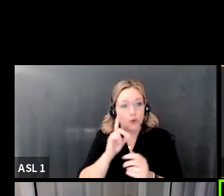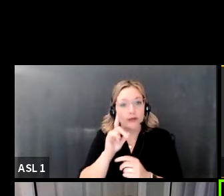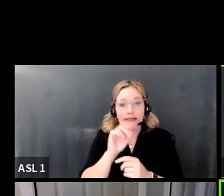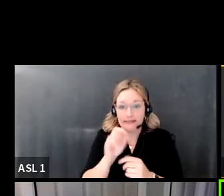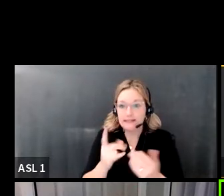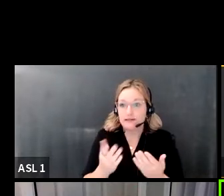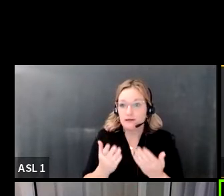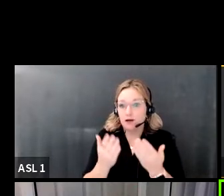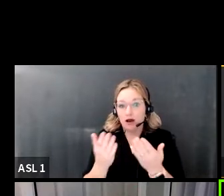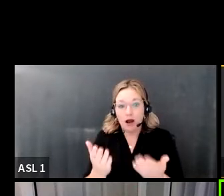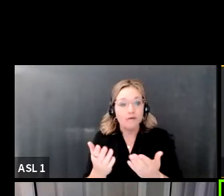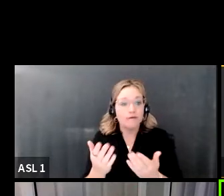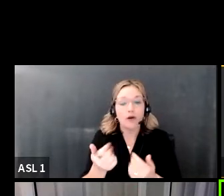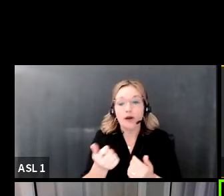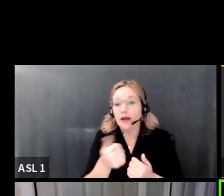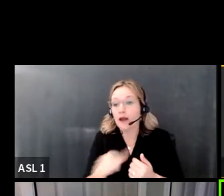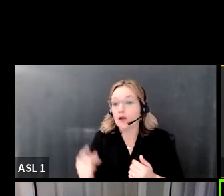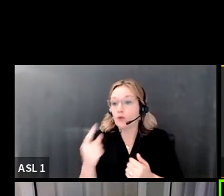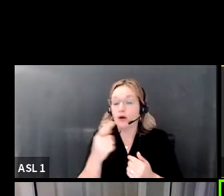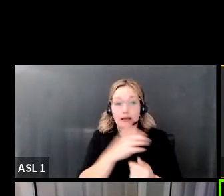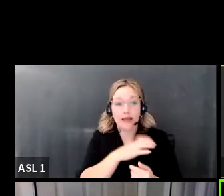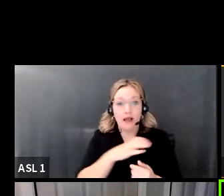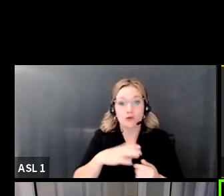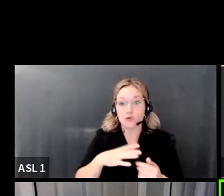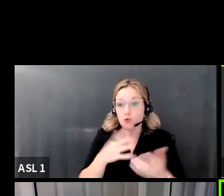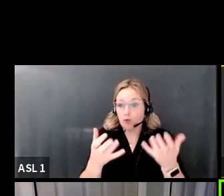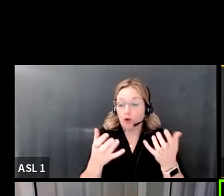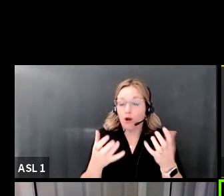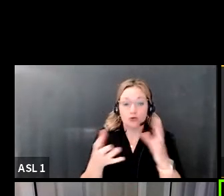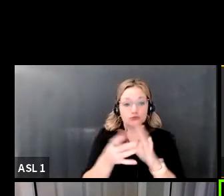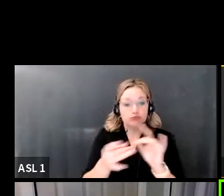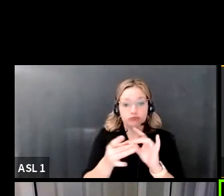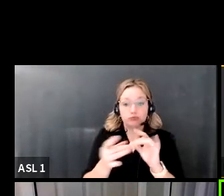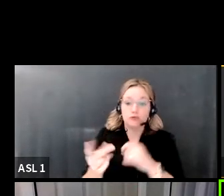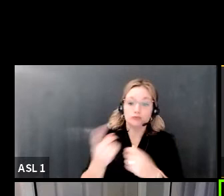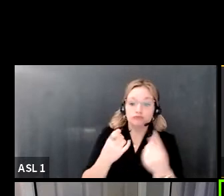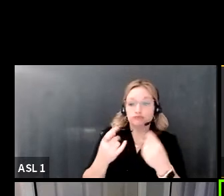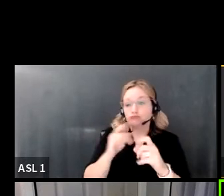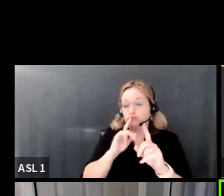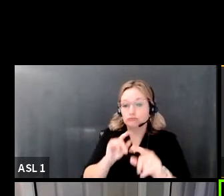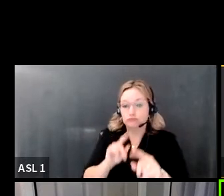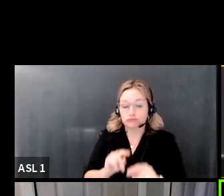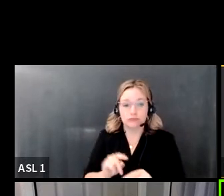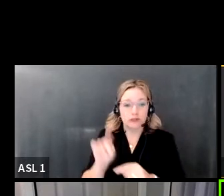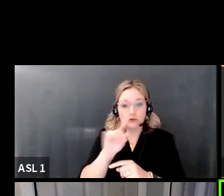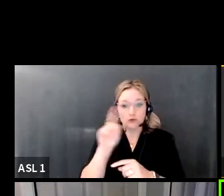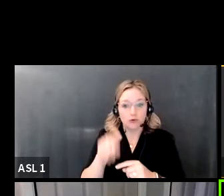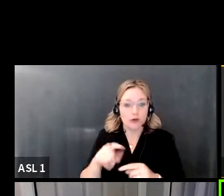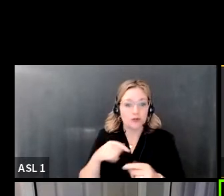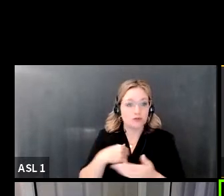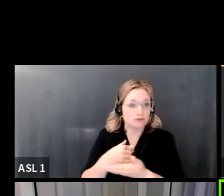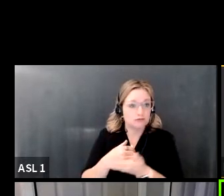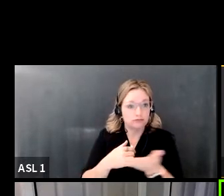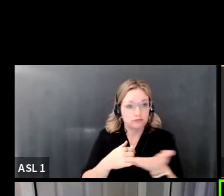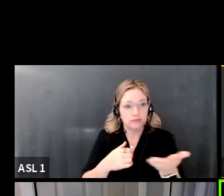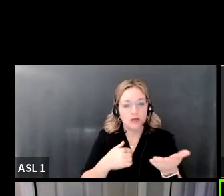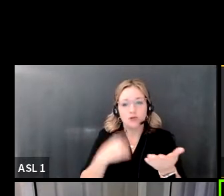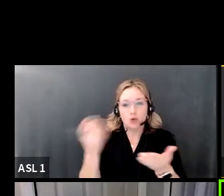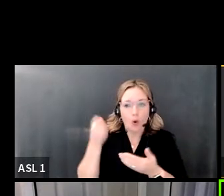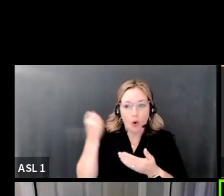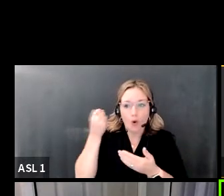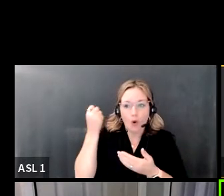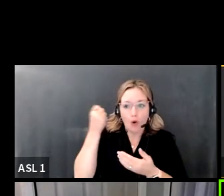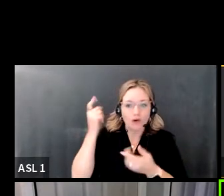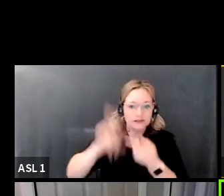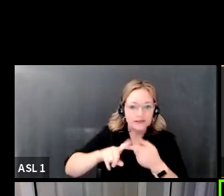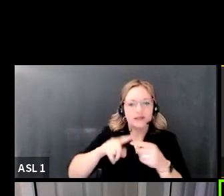members who wish to register to speak and have a time to ask questions of the committee or ops staff to be held until after all the public